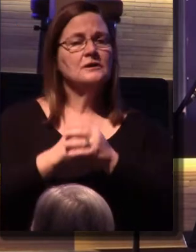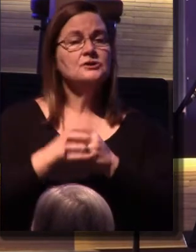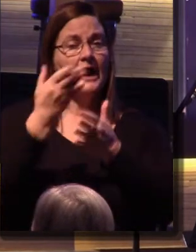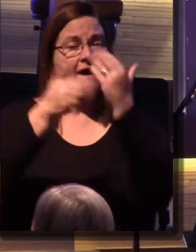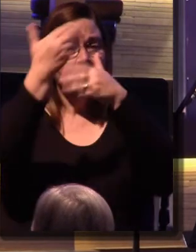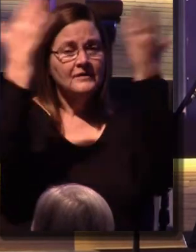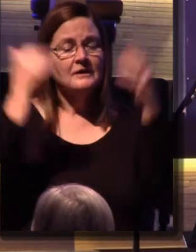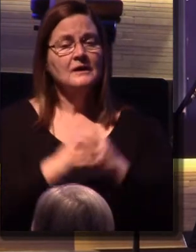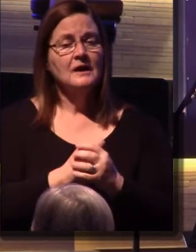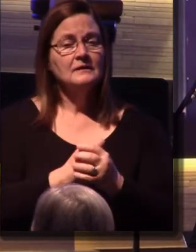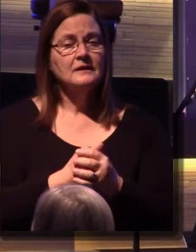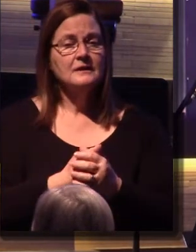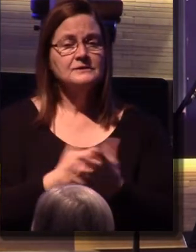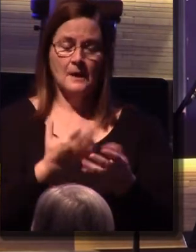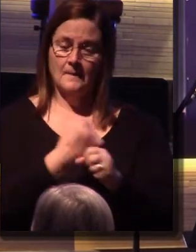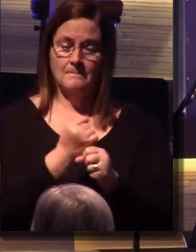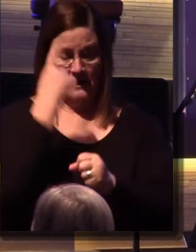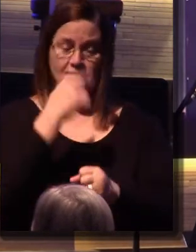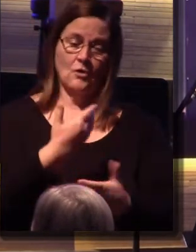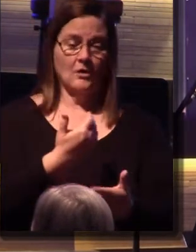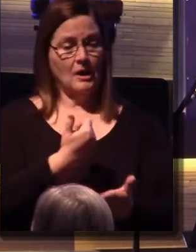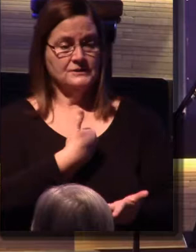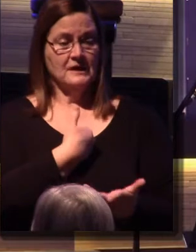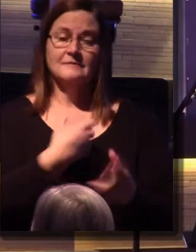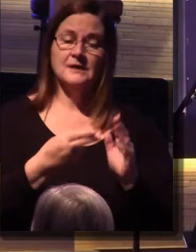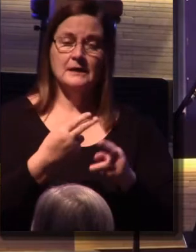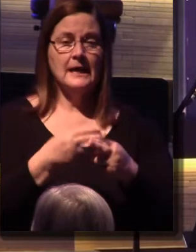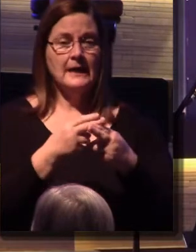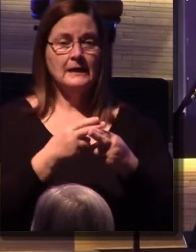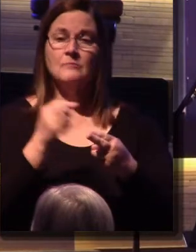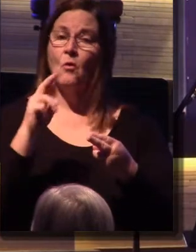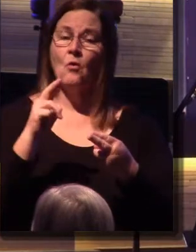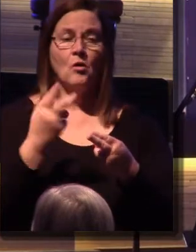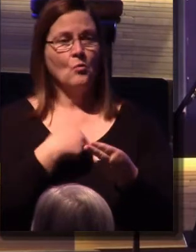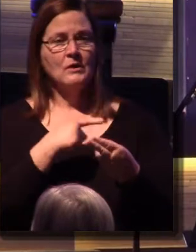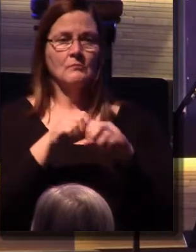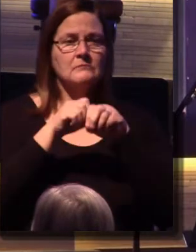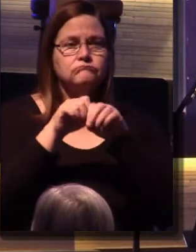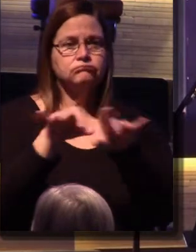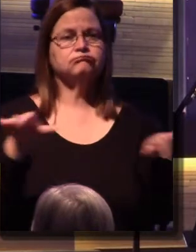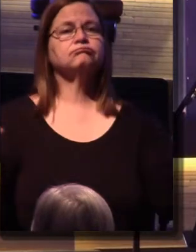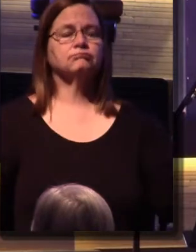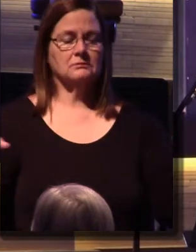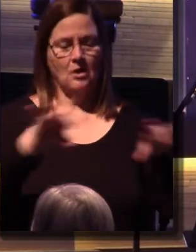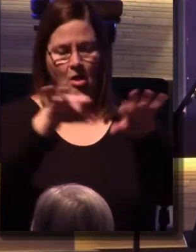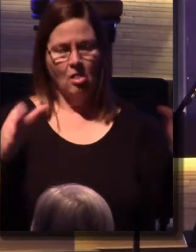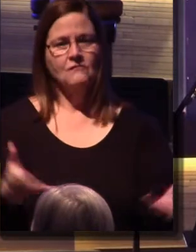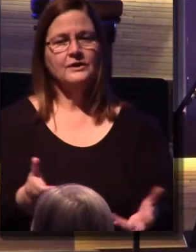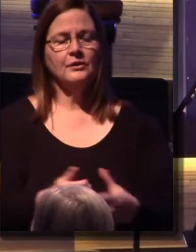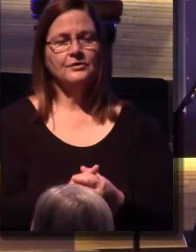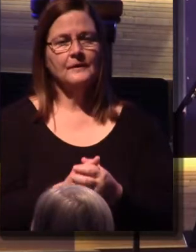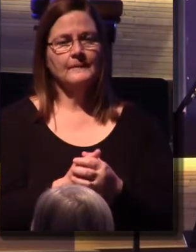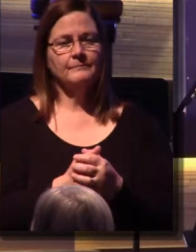heaven. And let us make for ourselves a name. Otherwise, we will be scattered abroad over the face of the